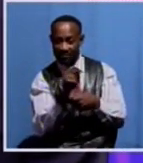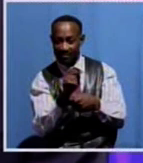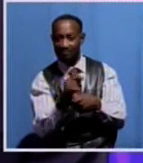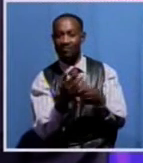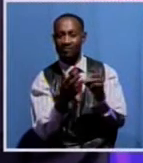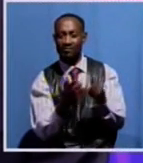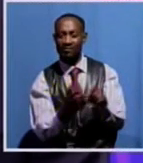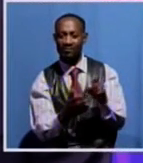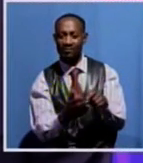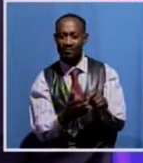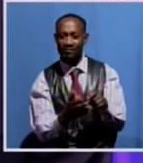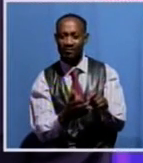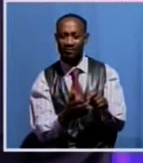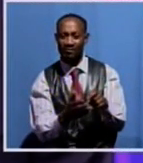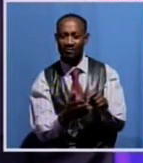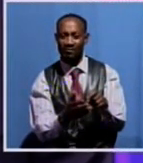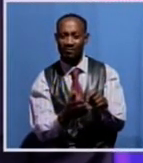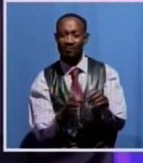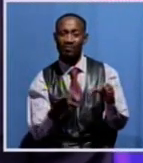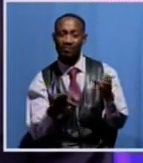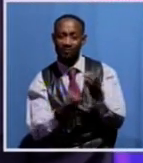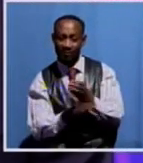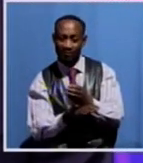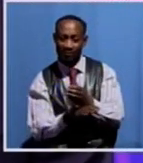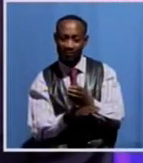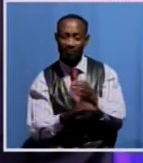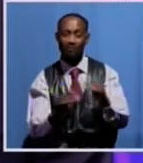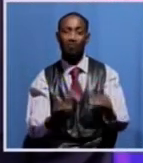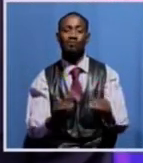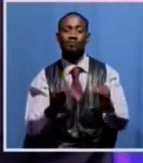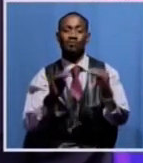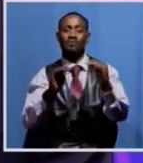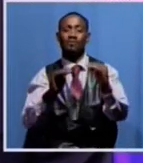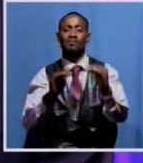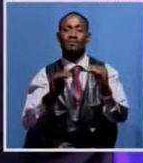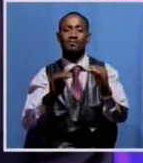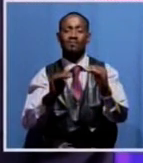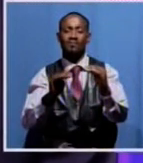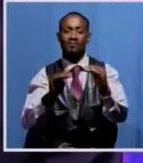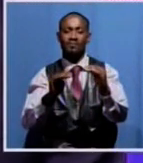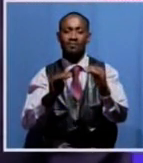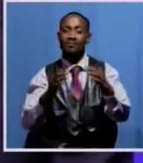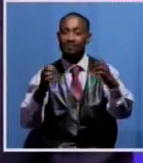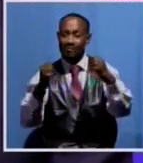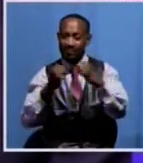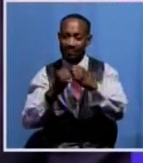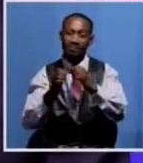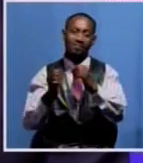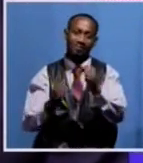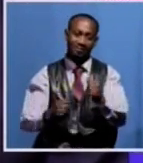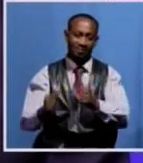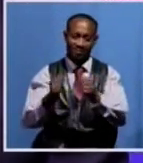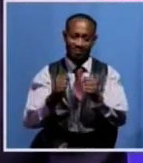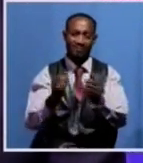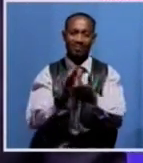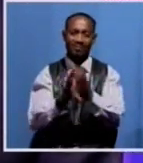we push the yield rates upward. And when the yield rates go up, the banking system adjusts its own lending